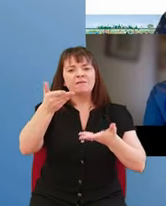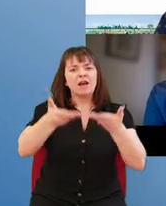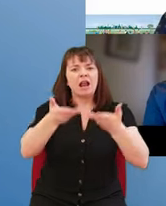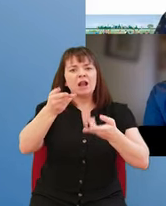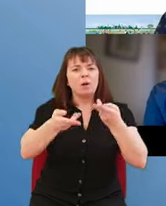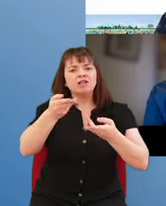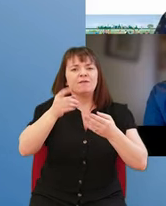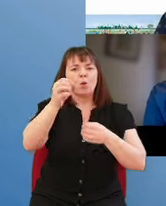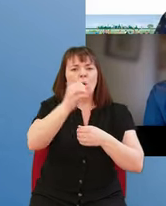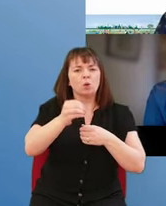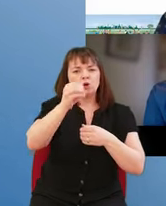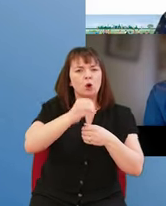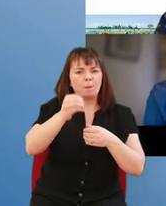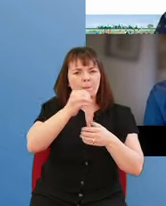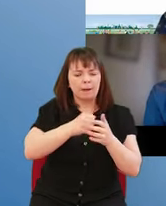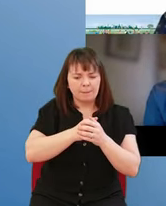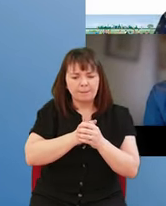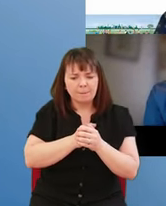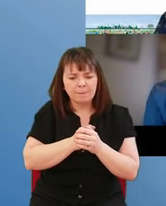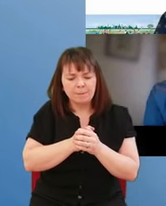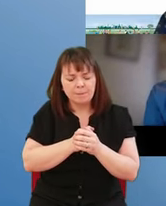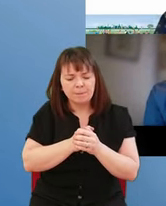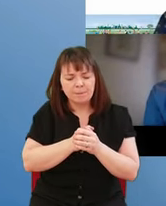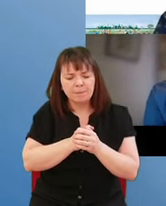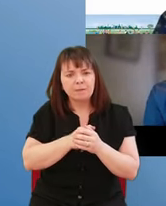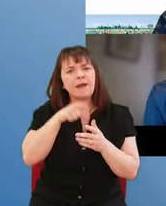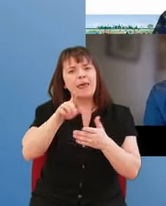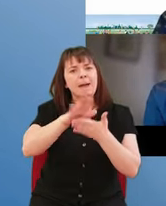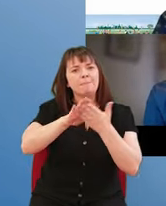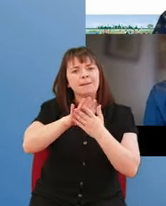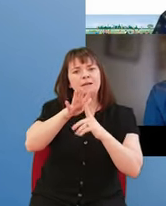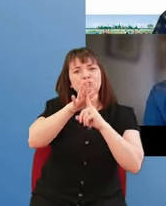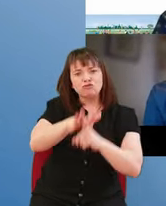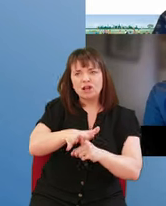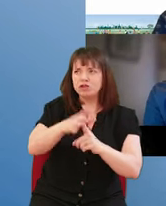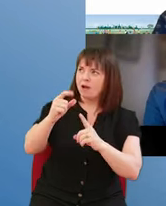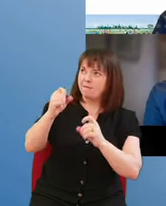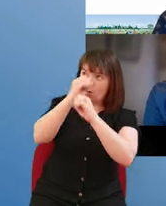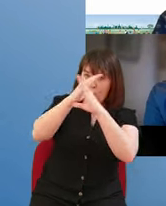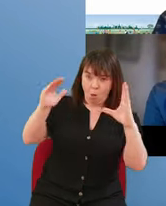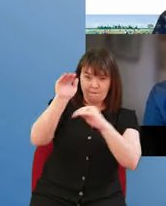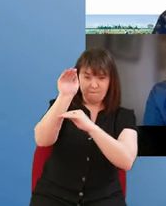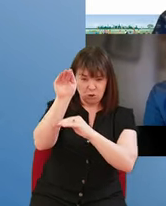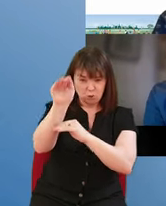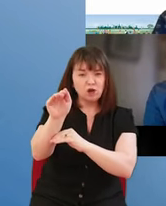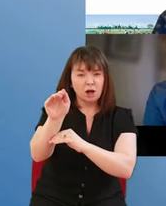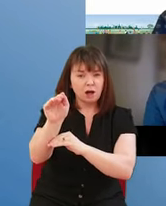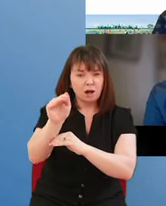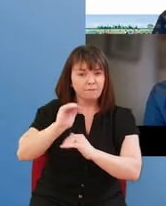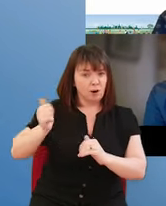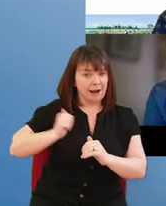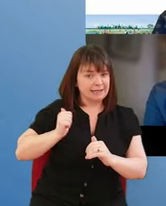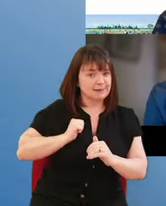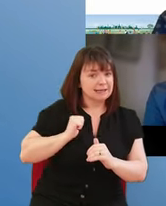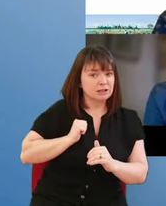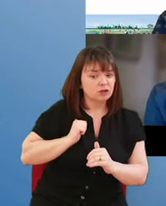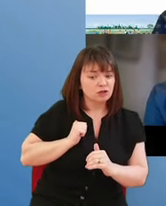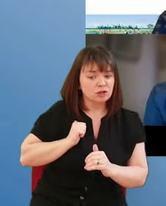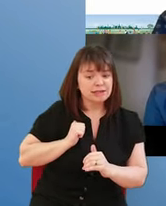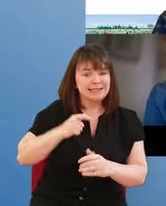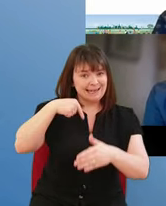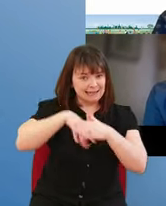budgets. The forecast has also increased in other areas such as SDF and primary care IT, but there are also increases